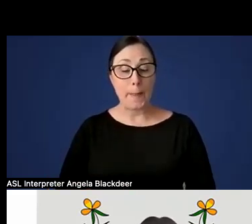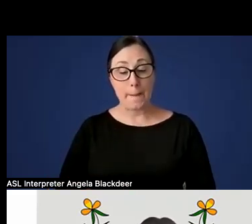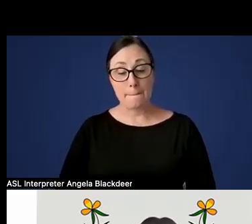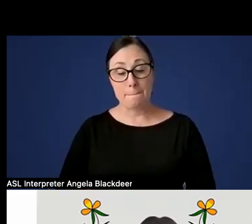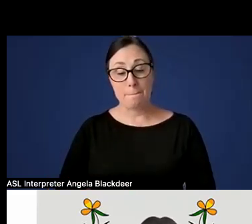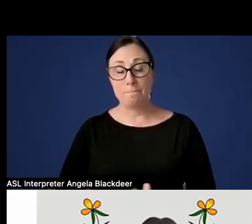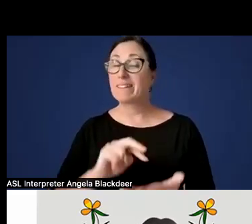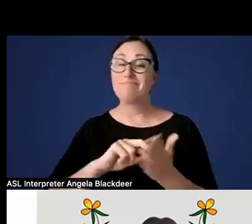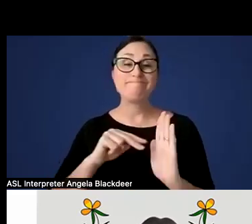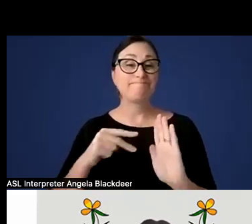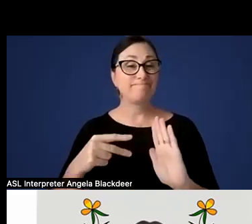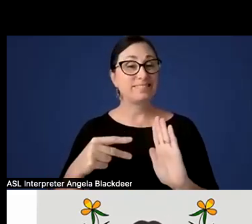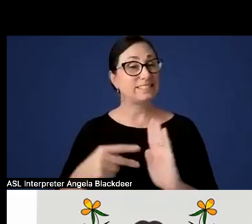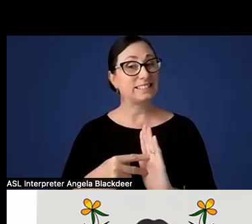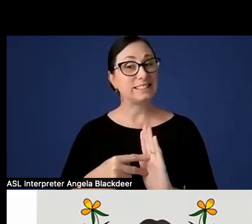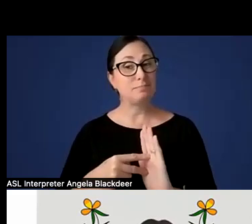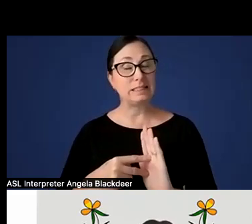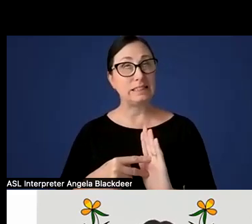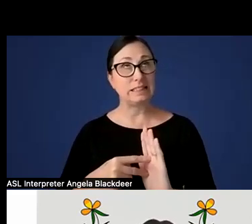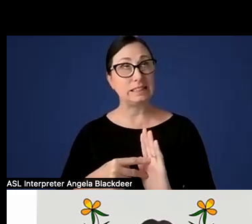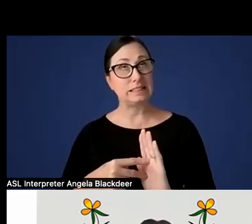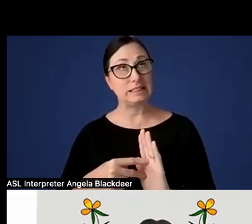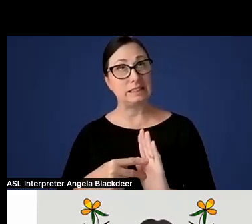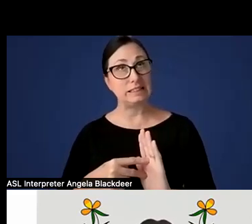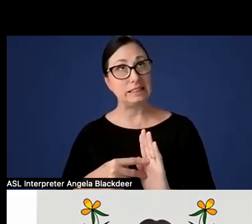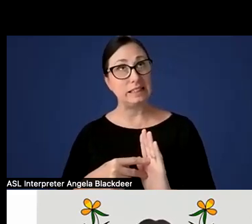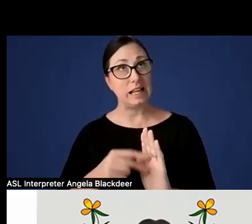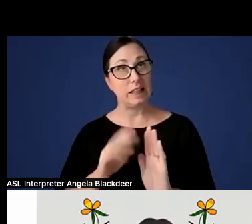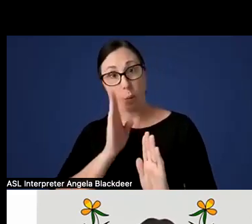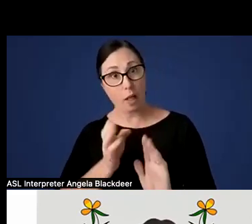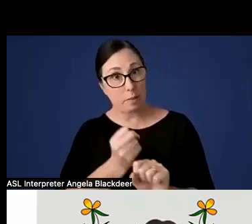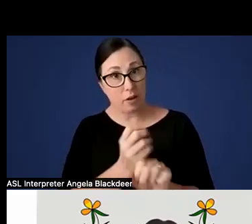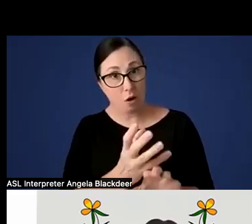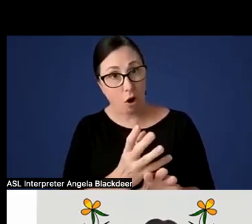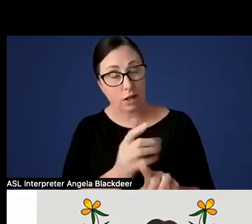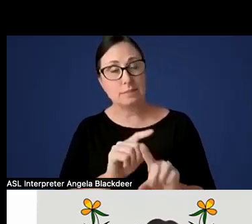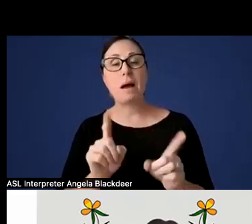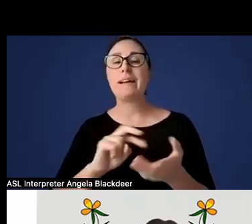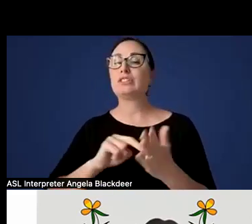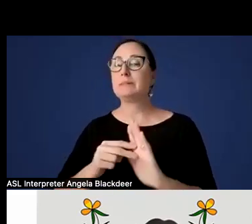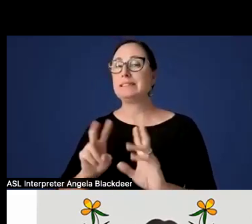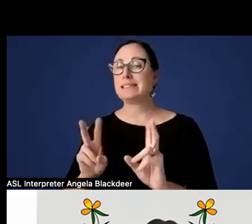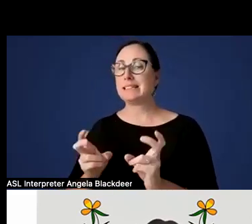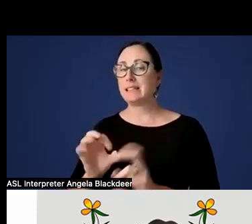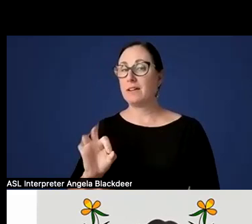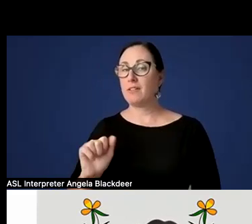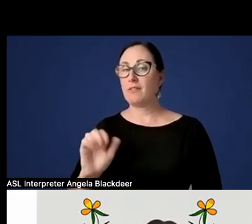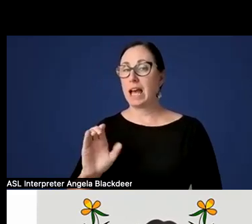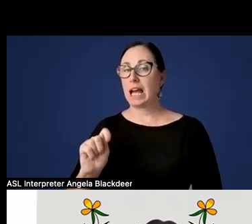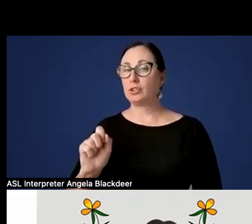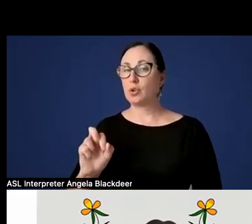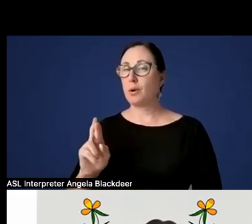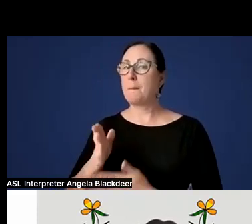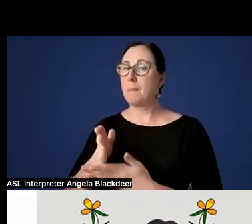doesn't mean that that's right, like that's going to be a cause. It just means that it's a factor. And then chronic